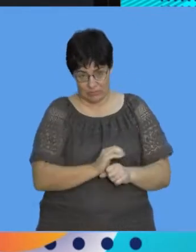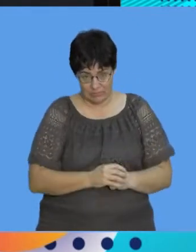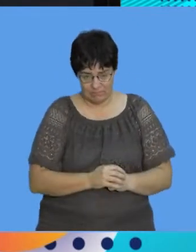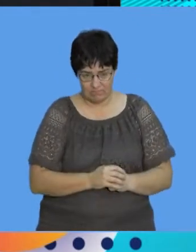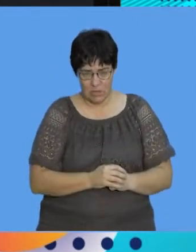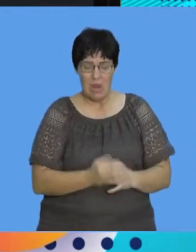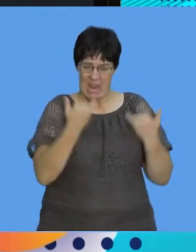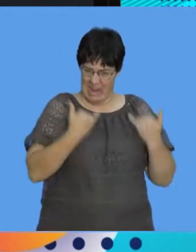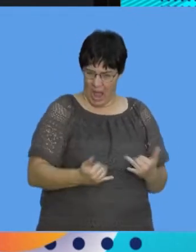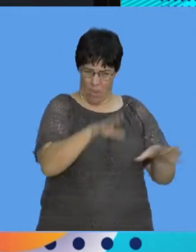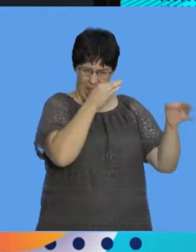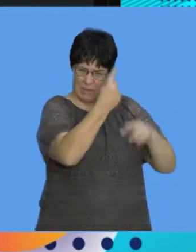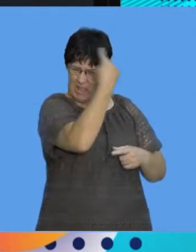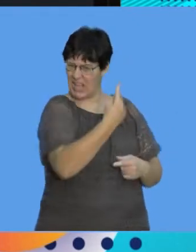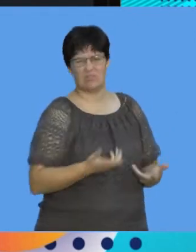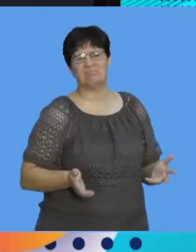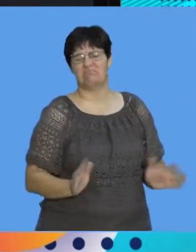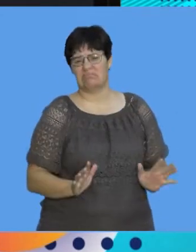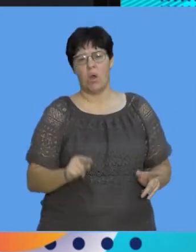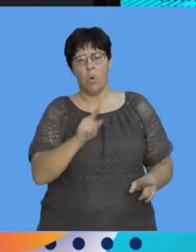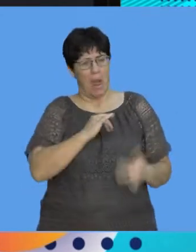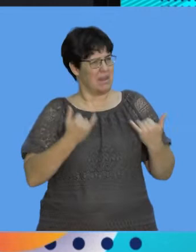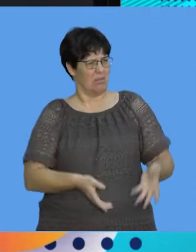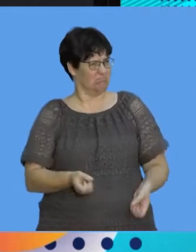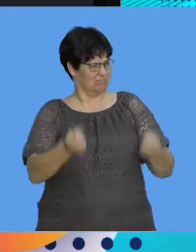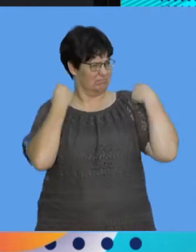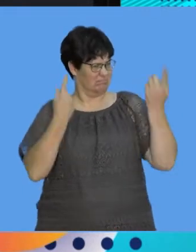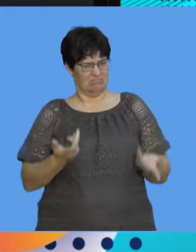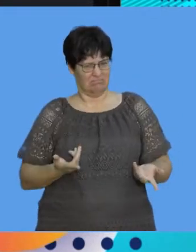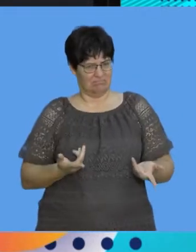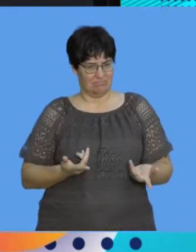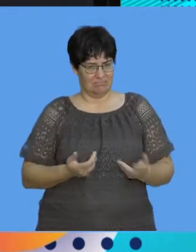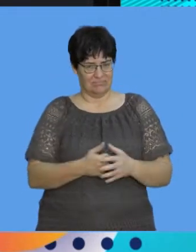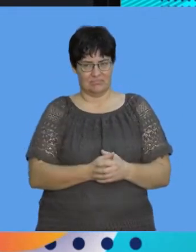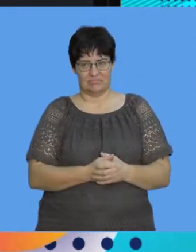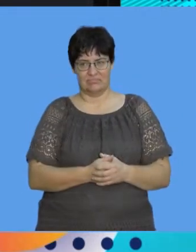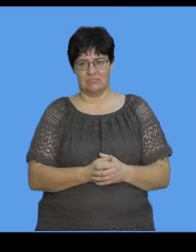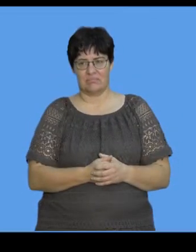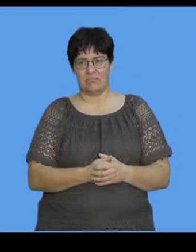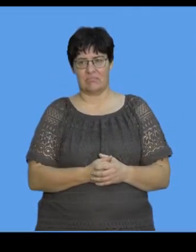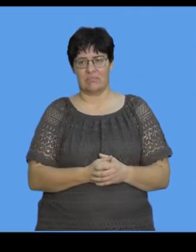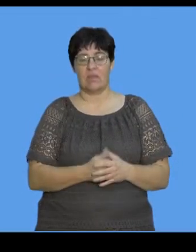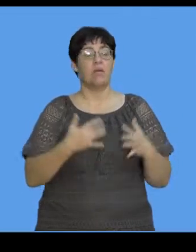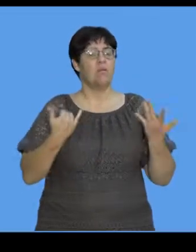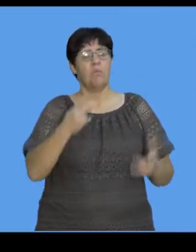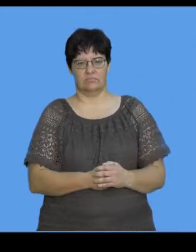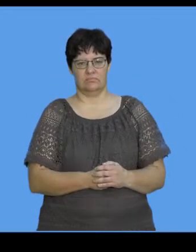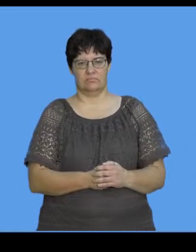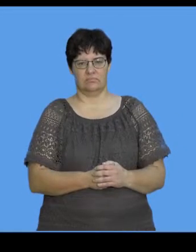going to go through each one now because they might not make sense to you at this particular time. Okay, so what are we looking